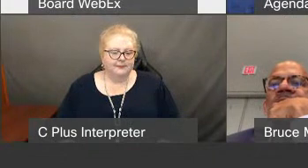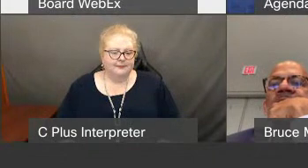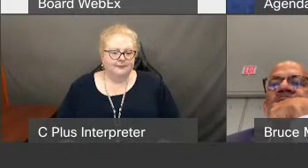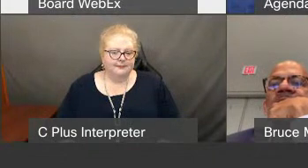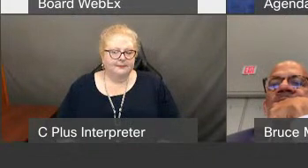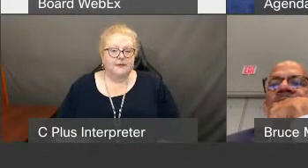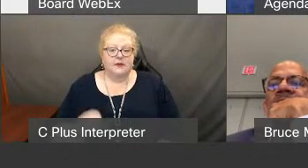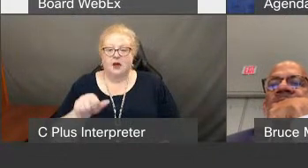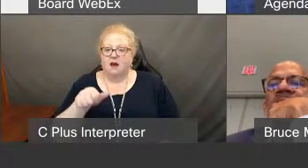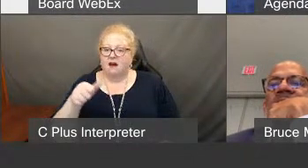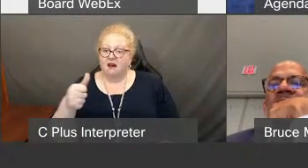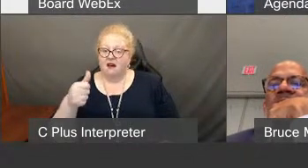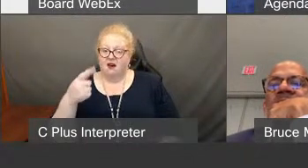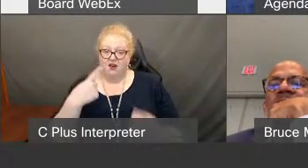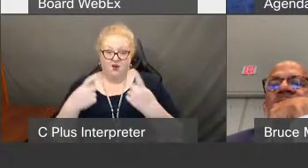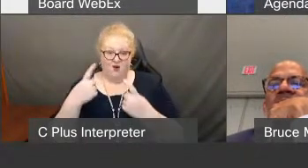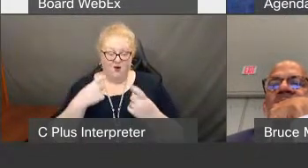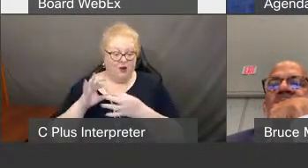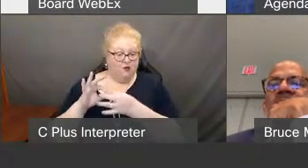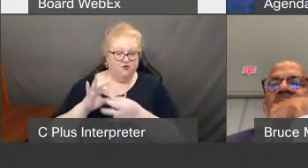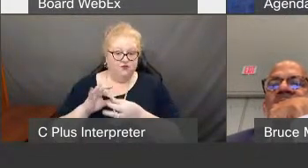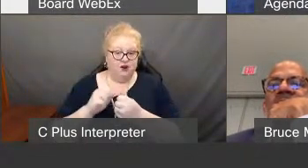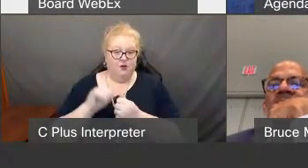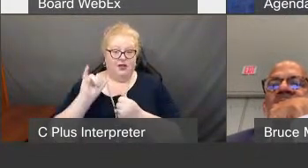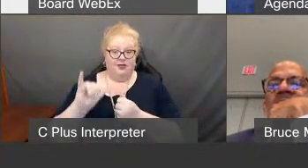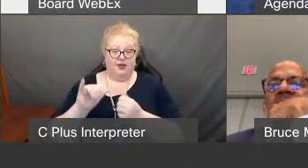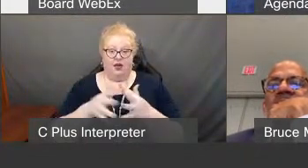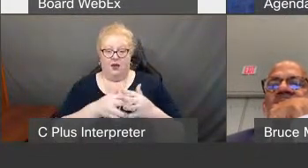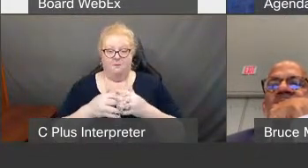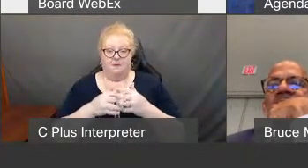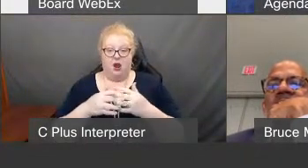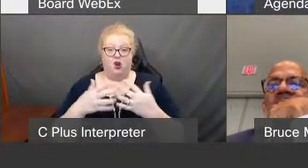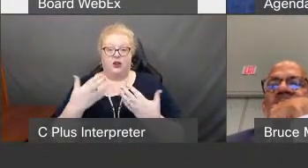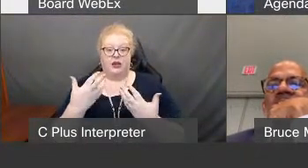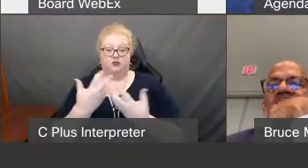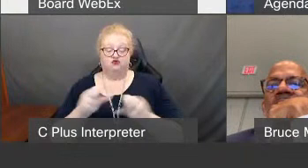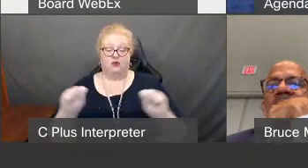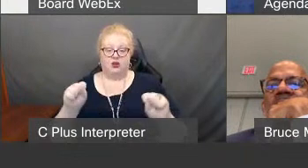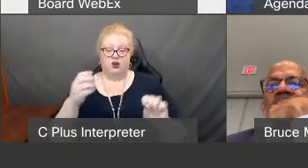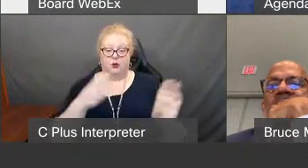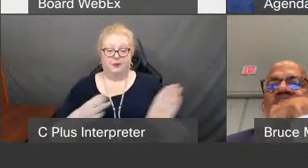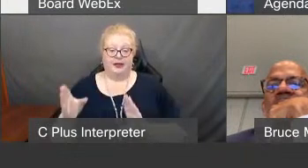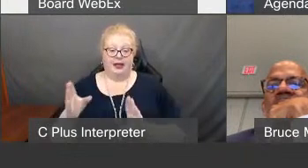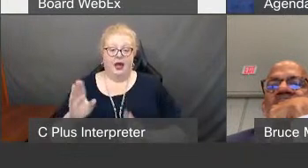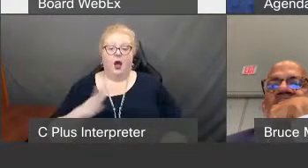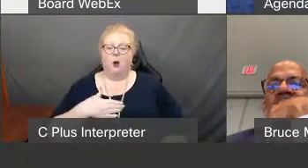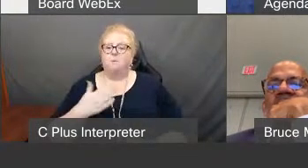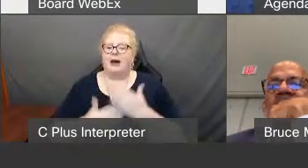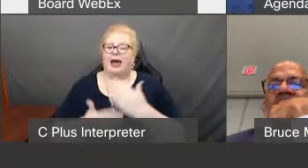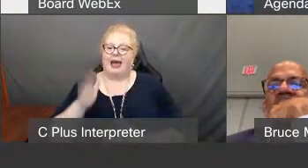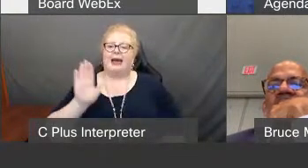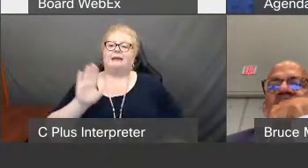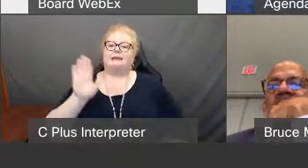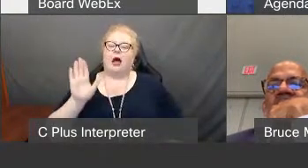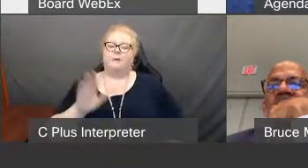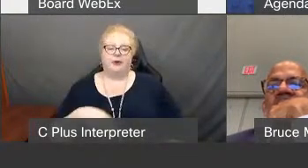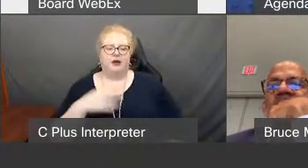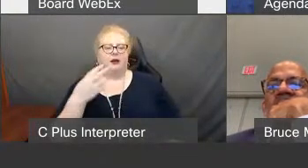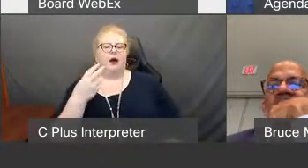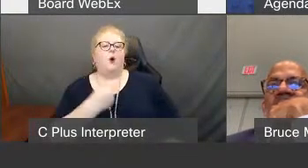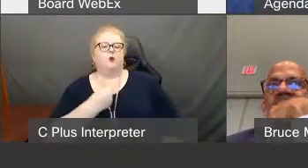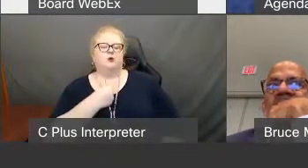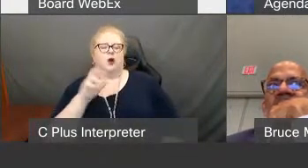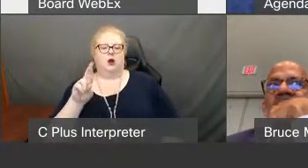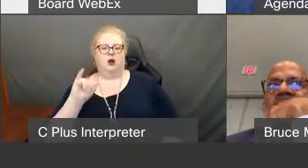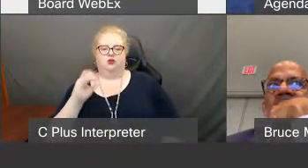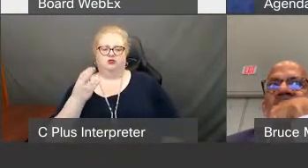Any more questions in regards to the American Rescue Plan? I think my hand is still up, Mayor. Oh, it is. I'm sorry. I just want to dovetail